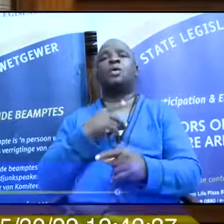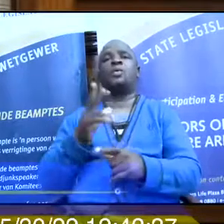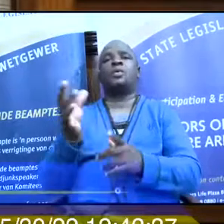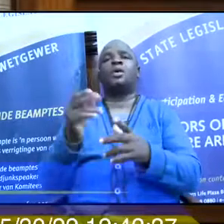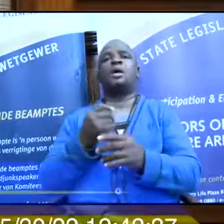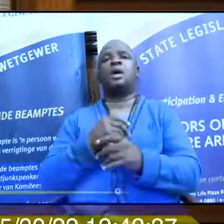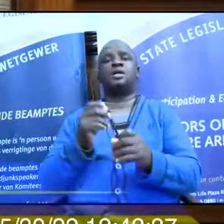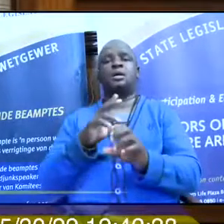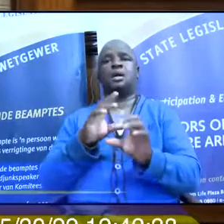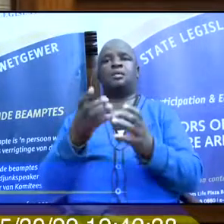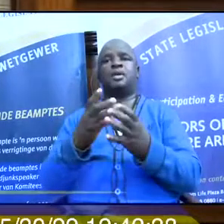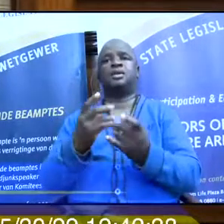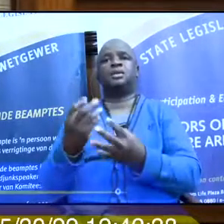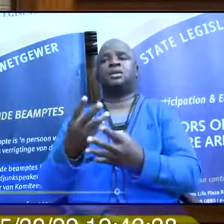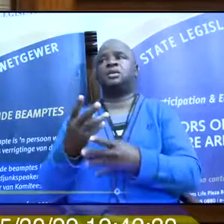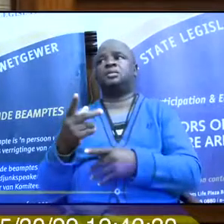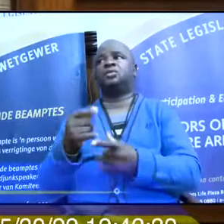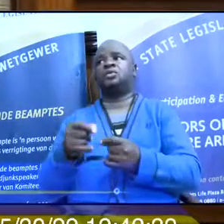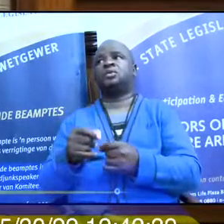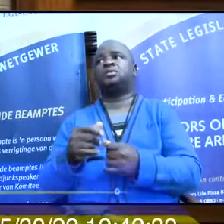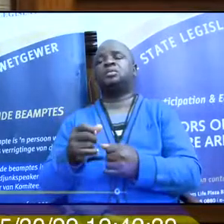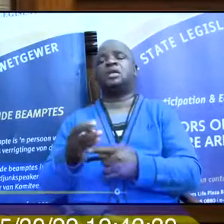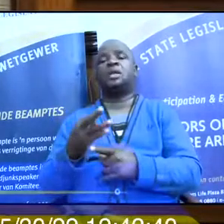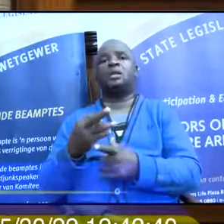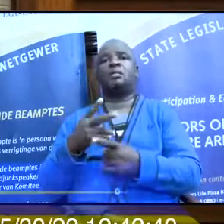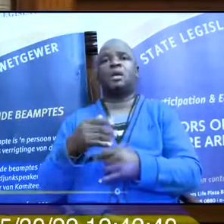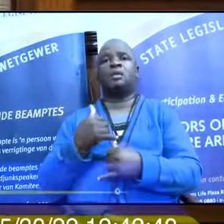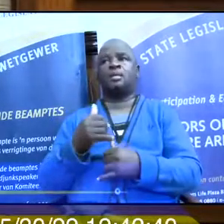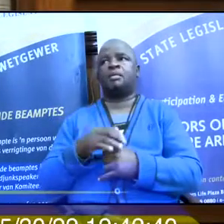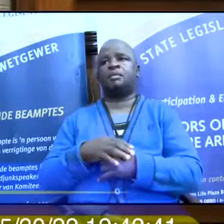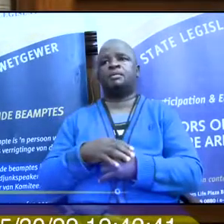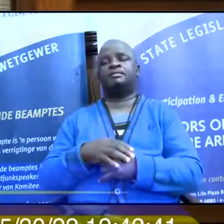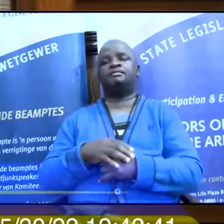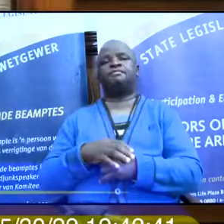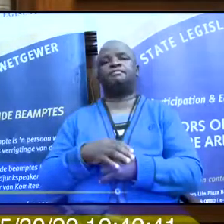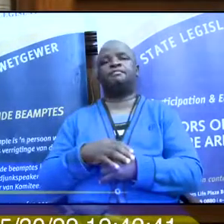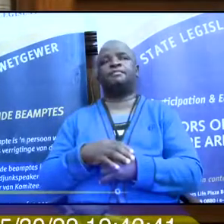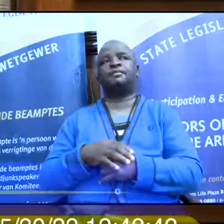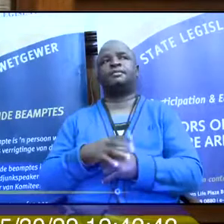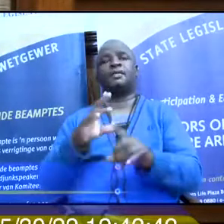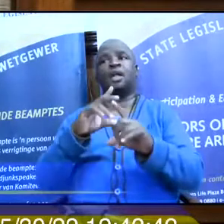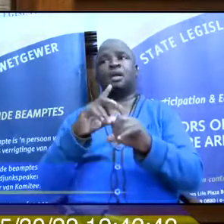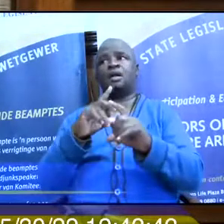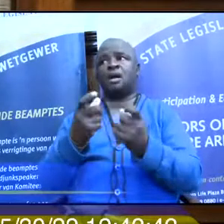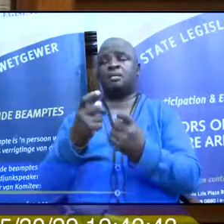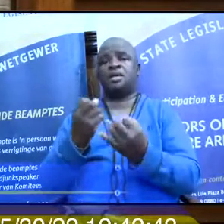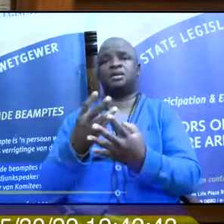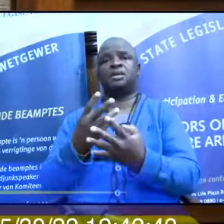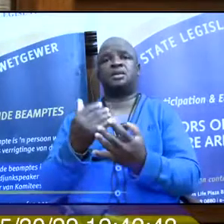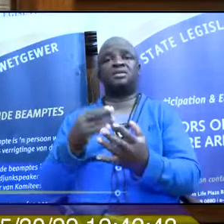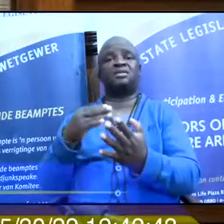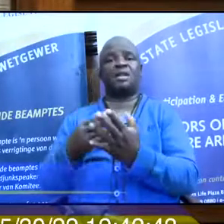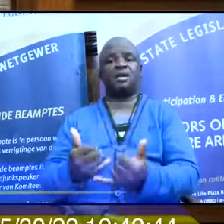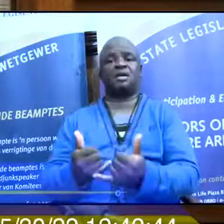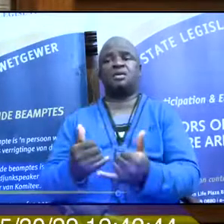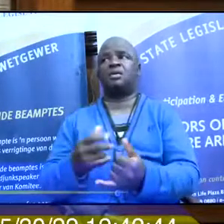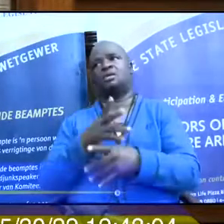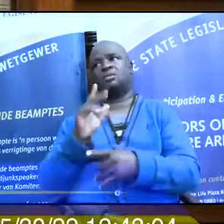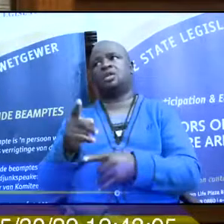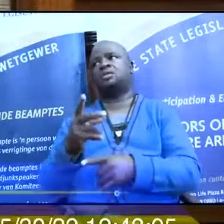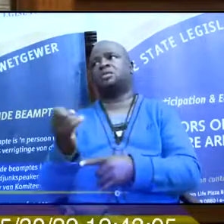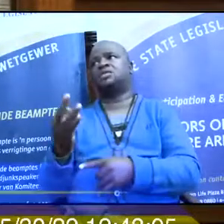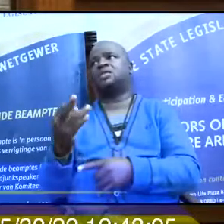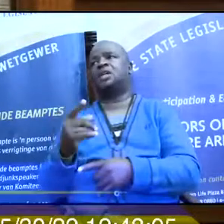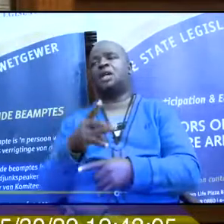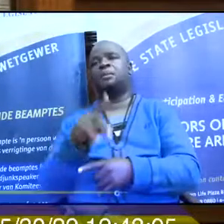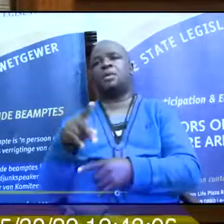that but do i want to say most of the employers even now much as the covert 19 restrictions has been eased